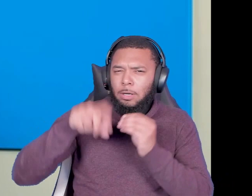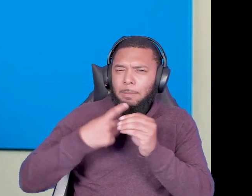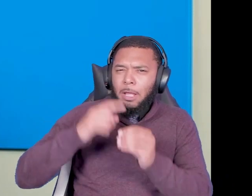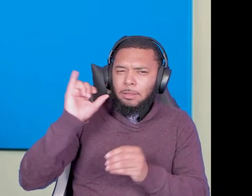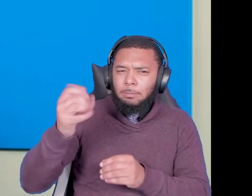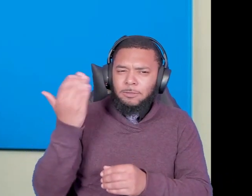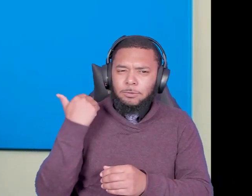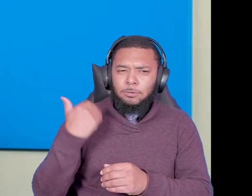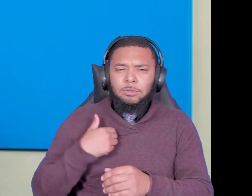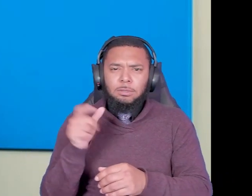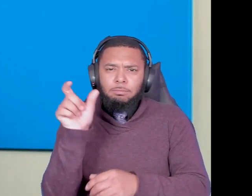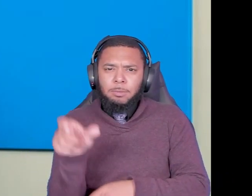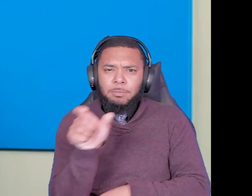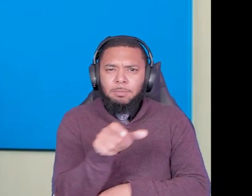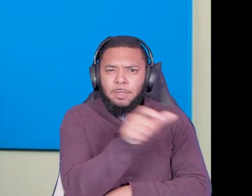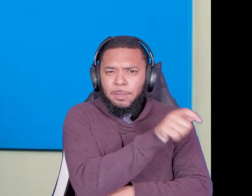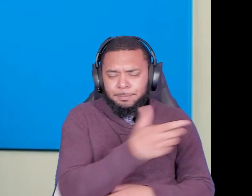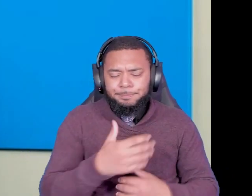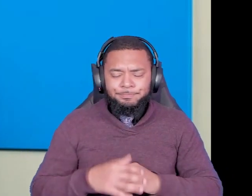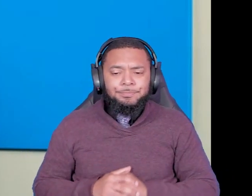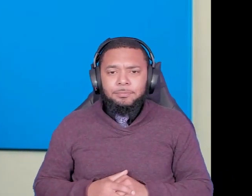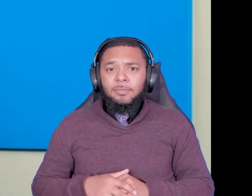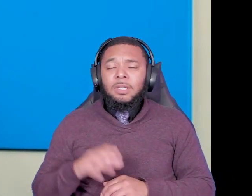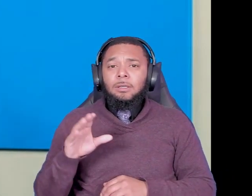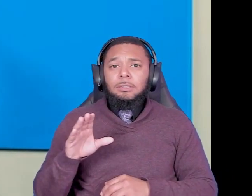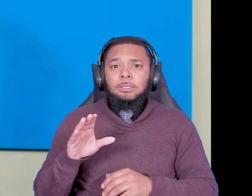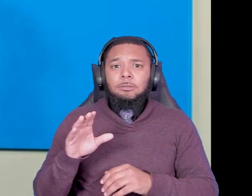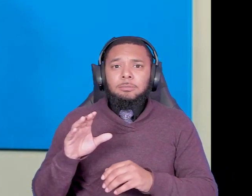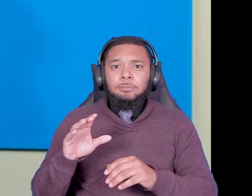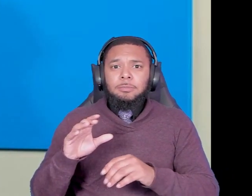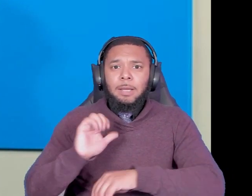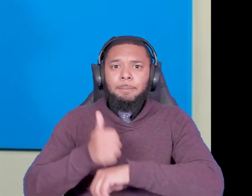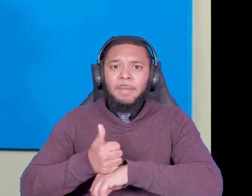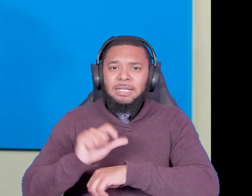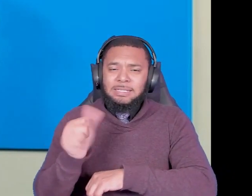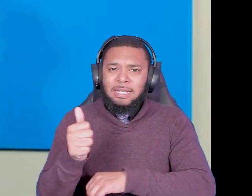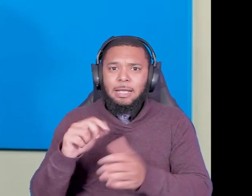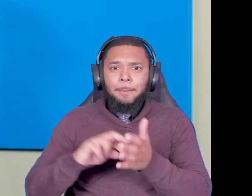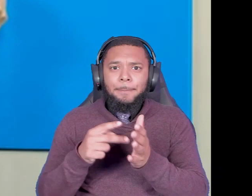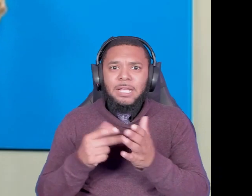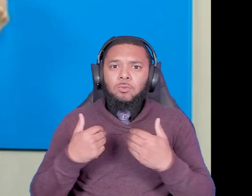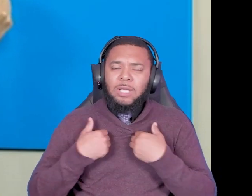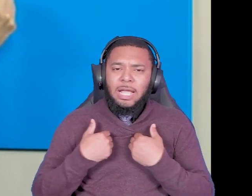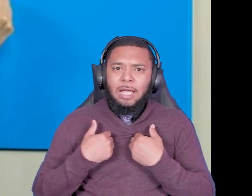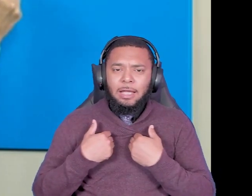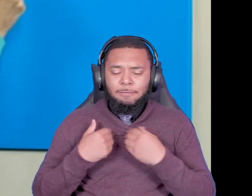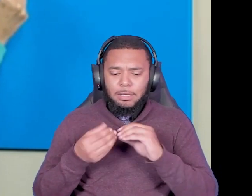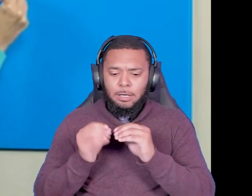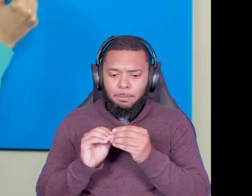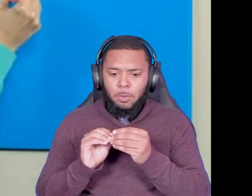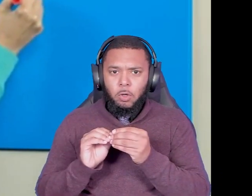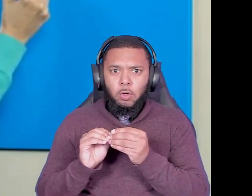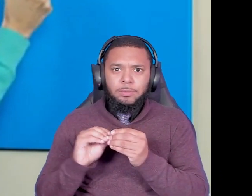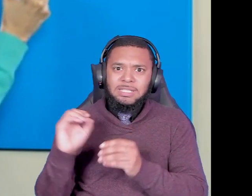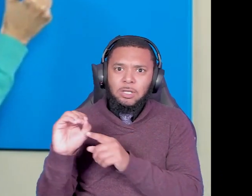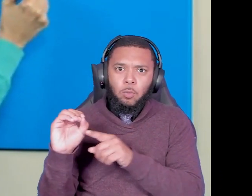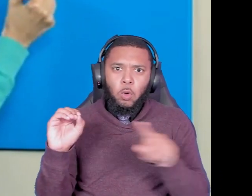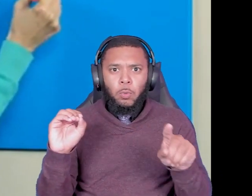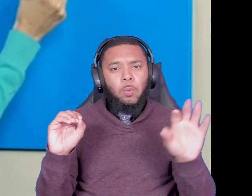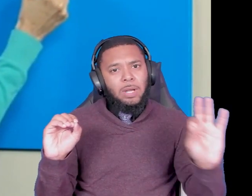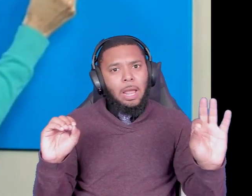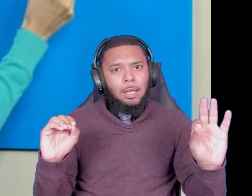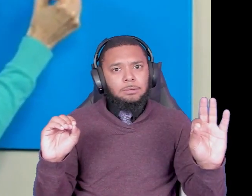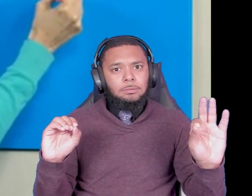placement. But base 10 means that we have 10 digits. Those digits are 0 all the way